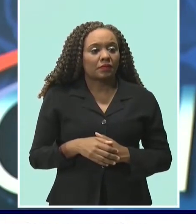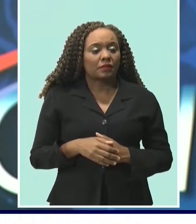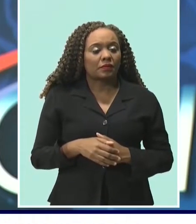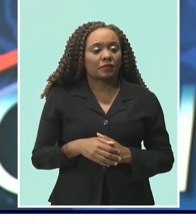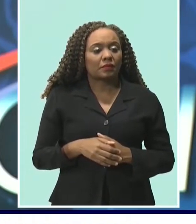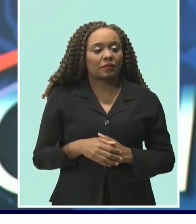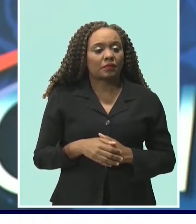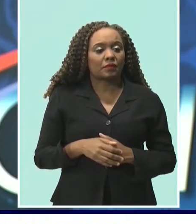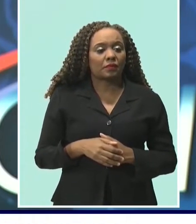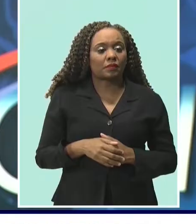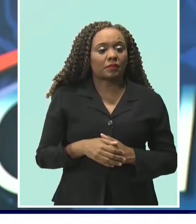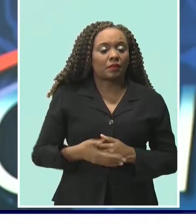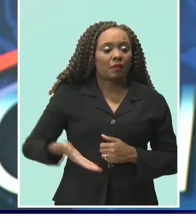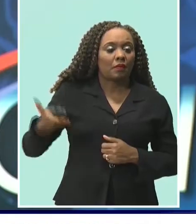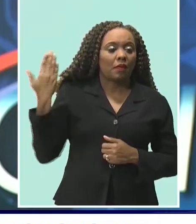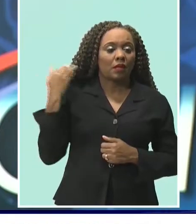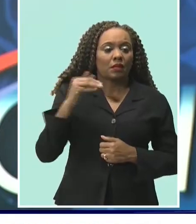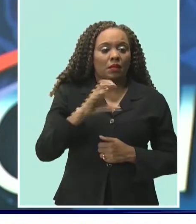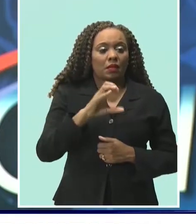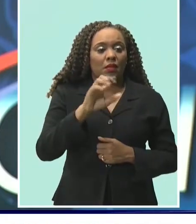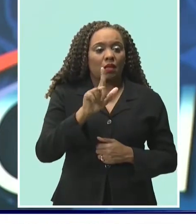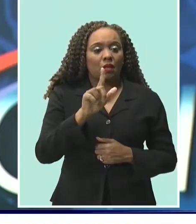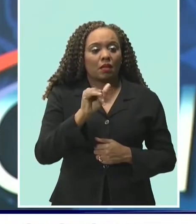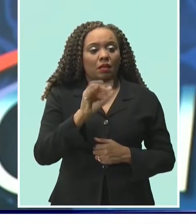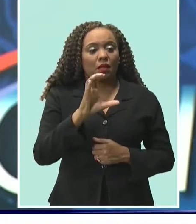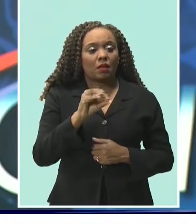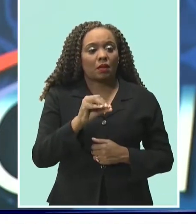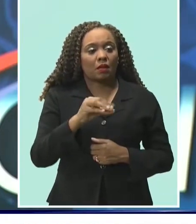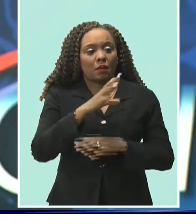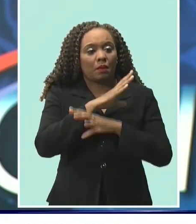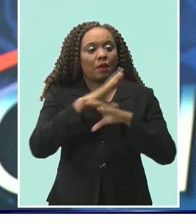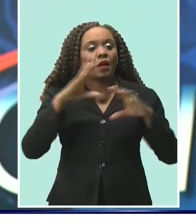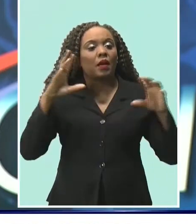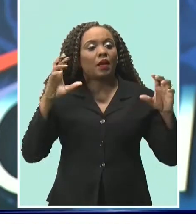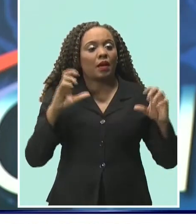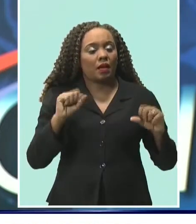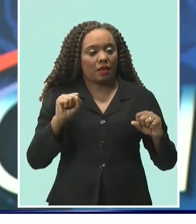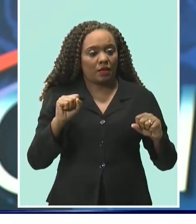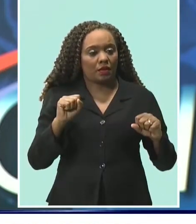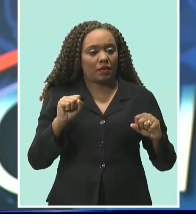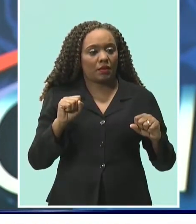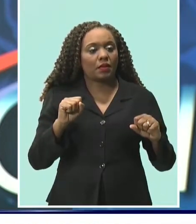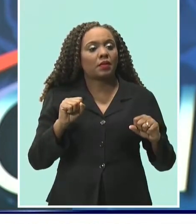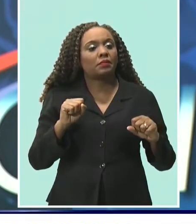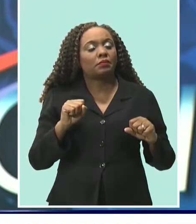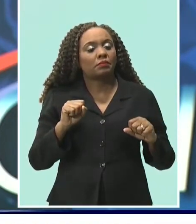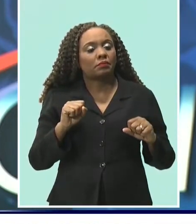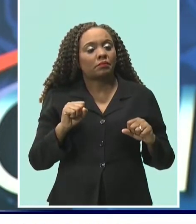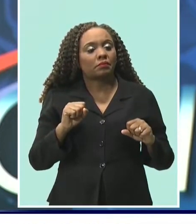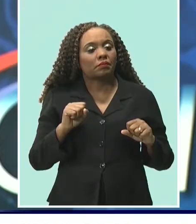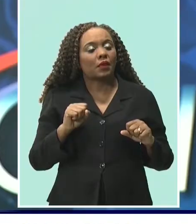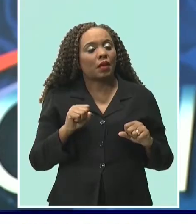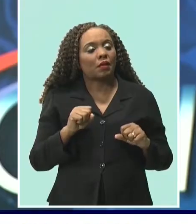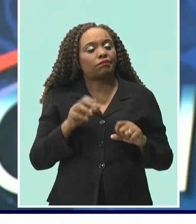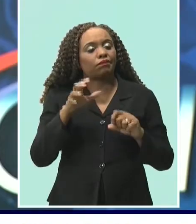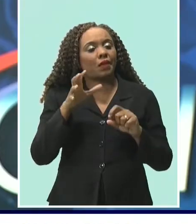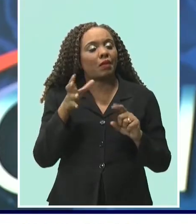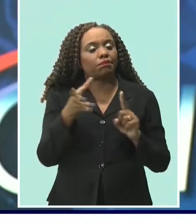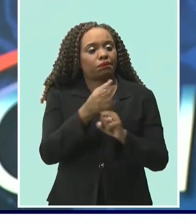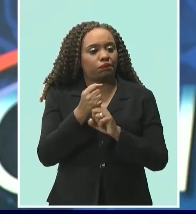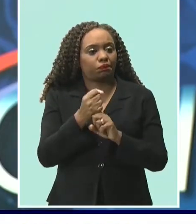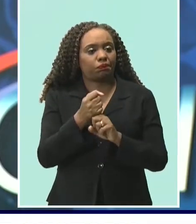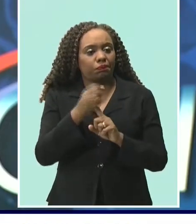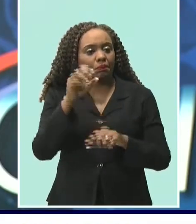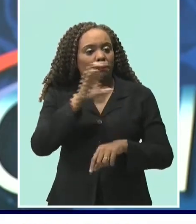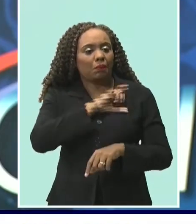Well, former CLICO President Leroy Paris is in police custody being questioned in connection with a matter under